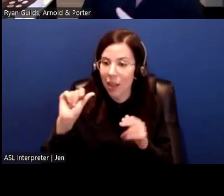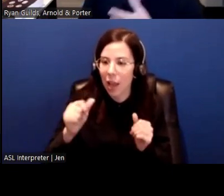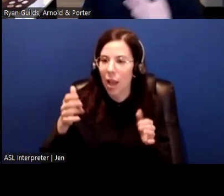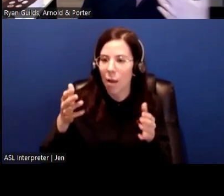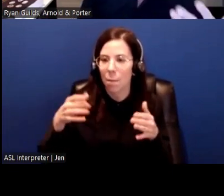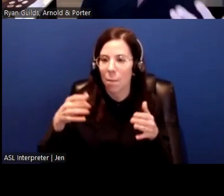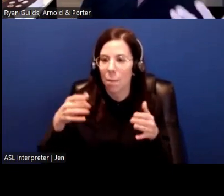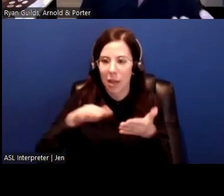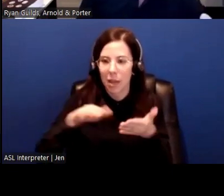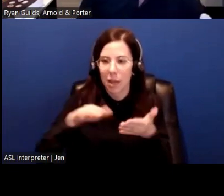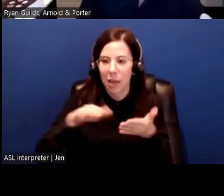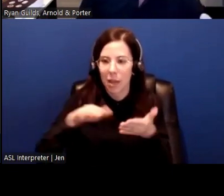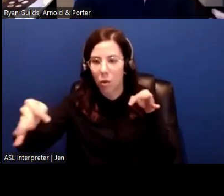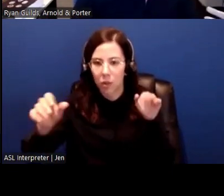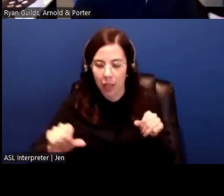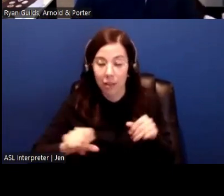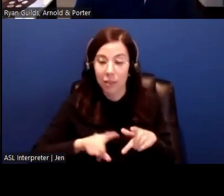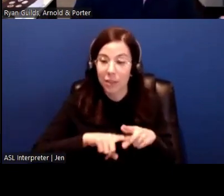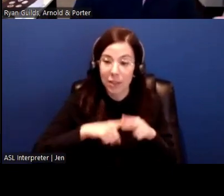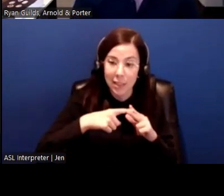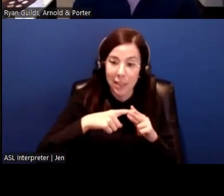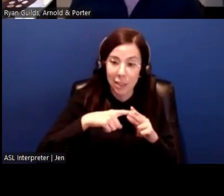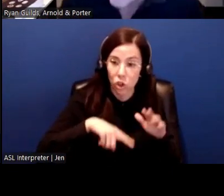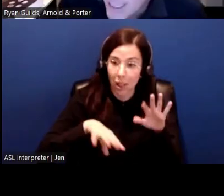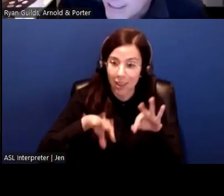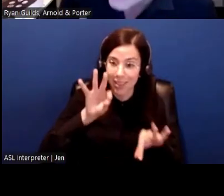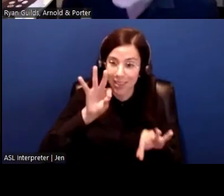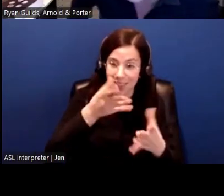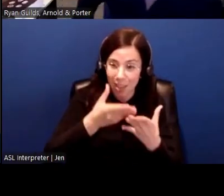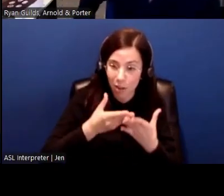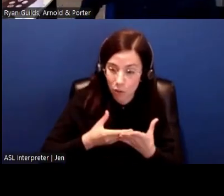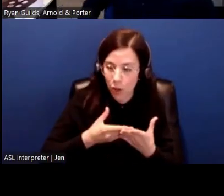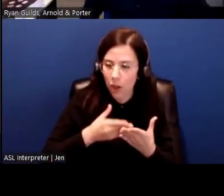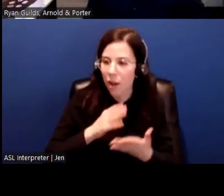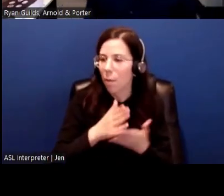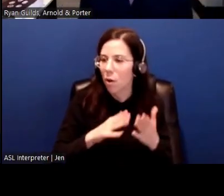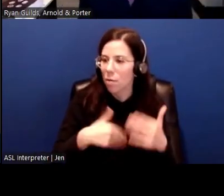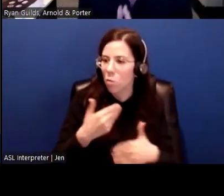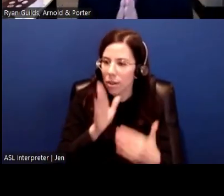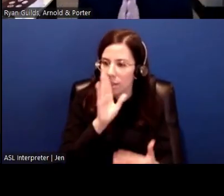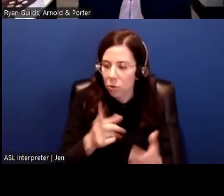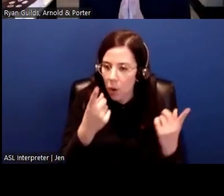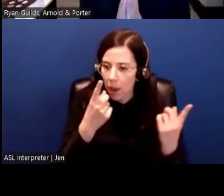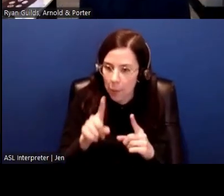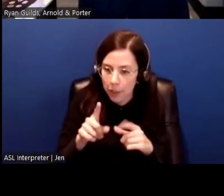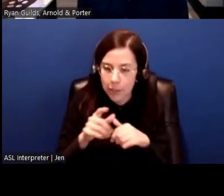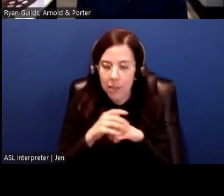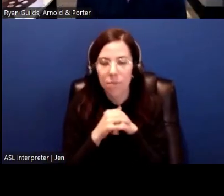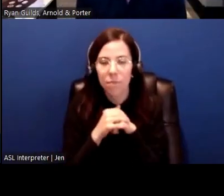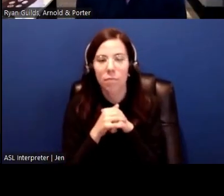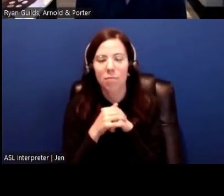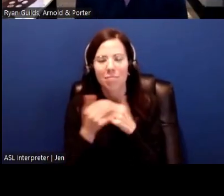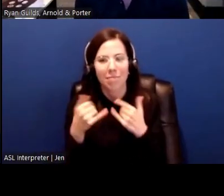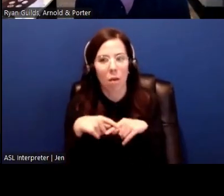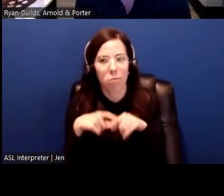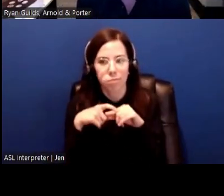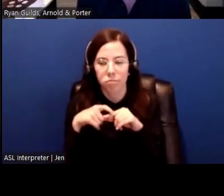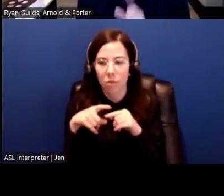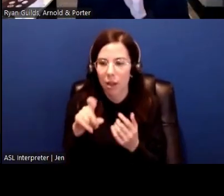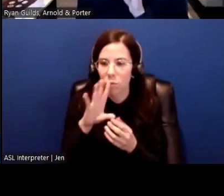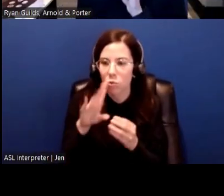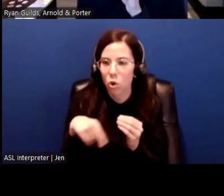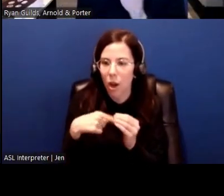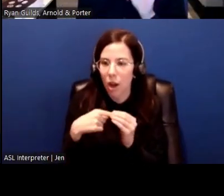Initial discovery, as part of the initial discovery process, will take place. And here's where it's worth pausing to talk about